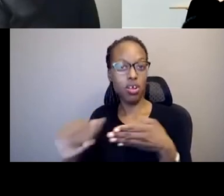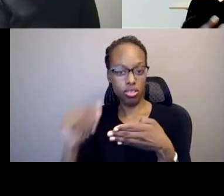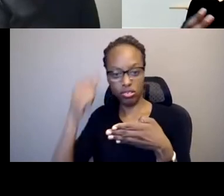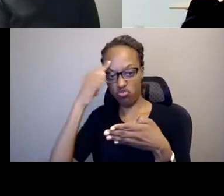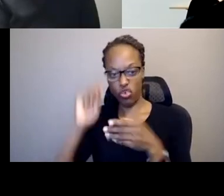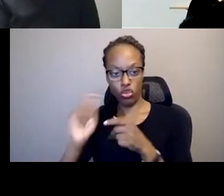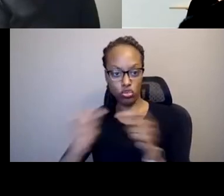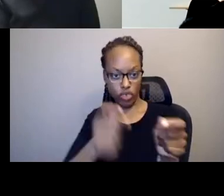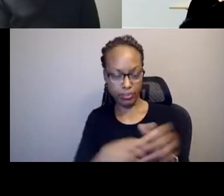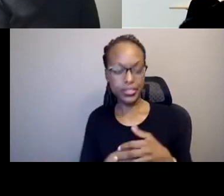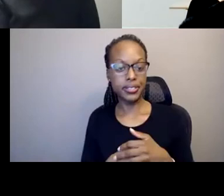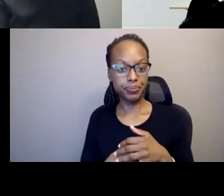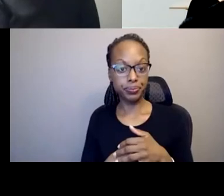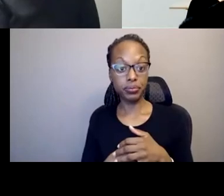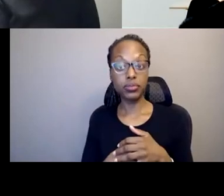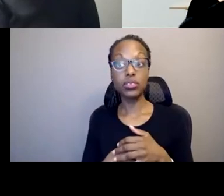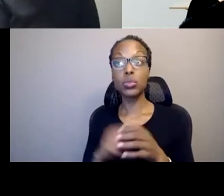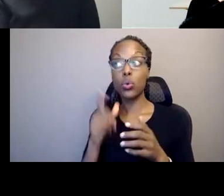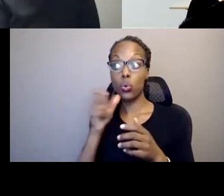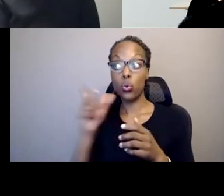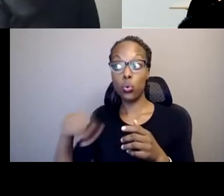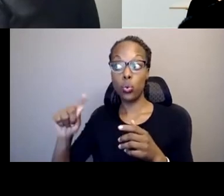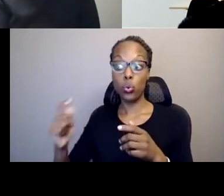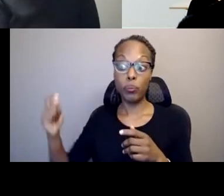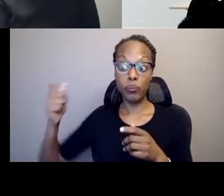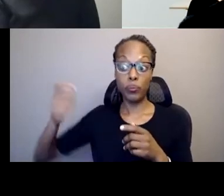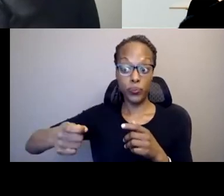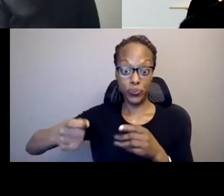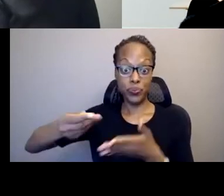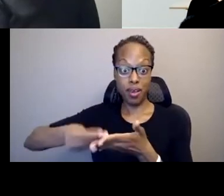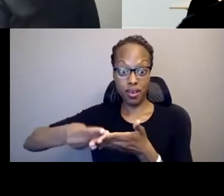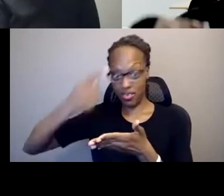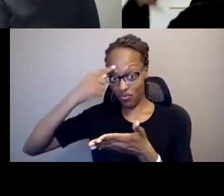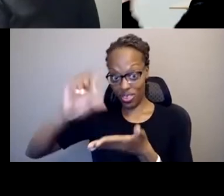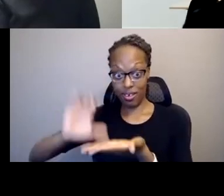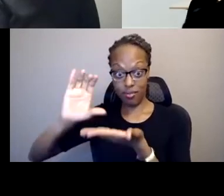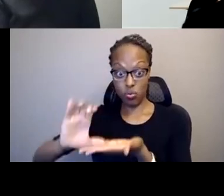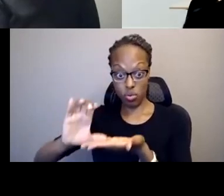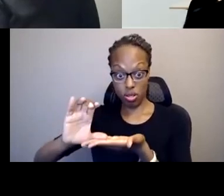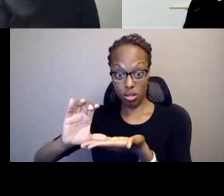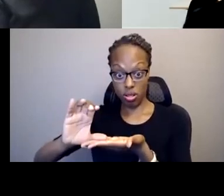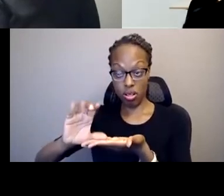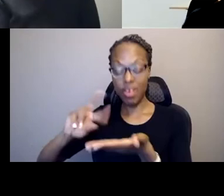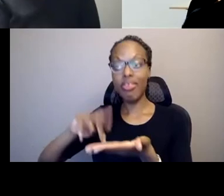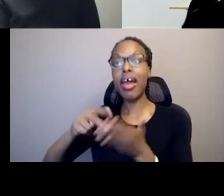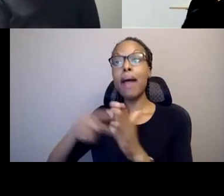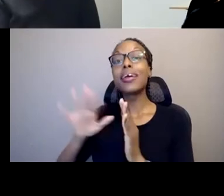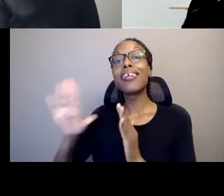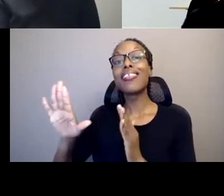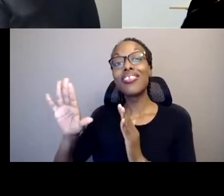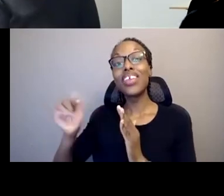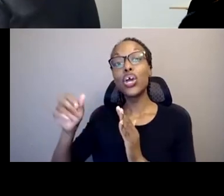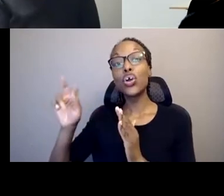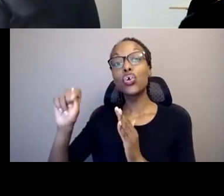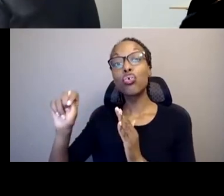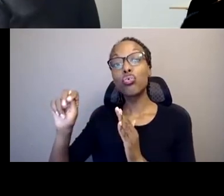right? So folks that were contributing their money to this pool, it wasn't coming at the expense of grants that they would make through their individual